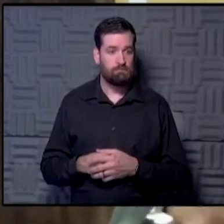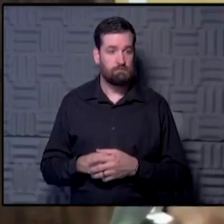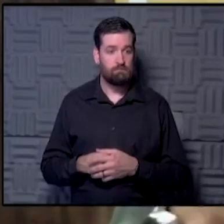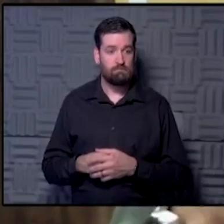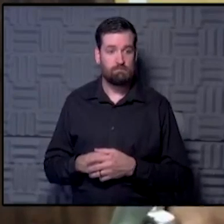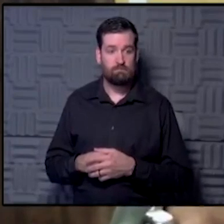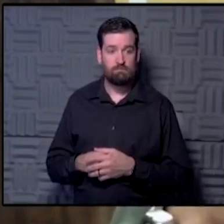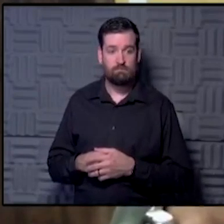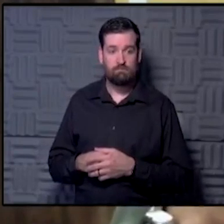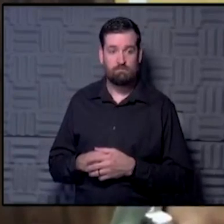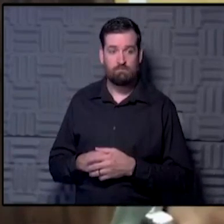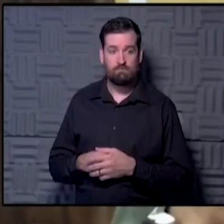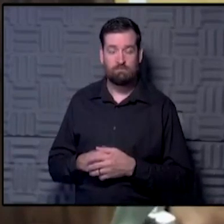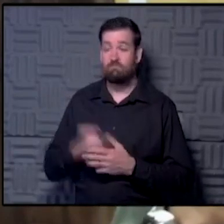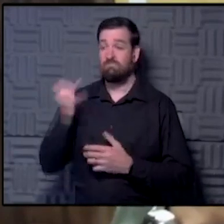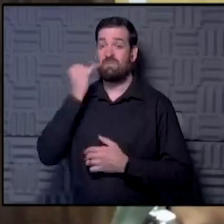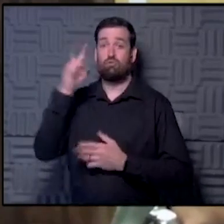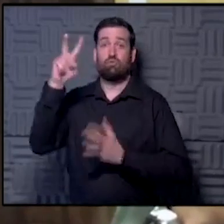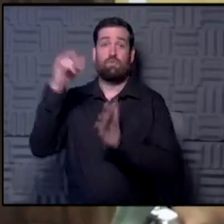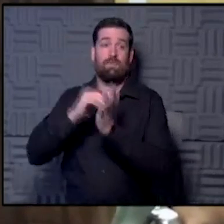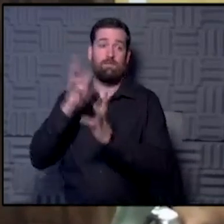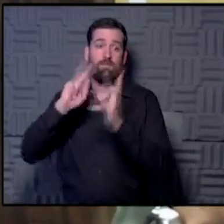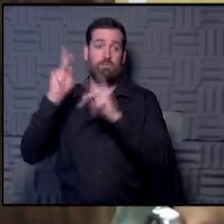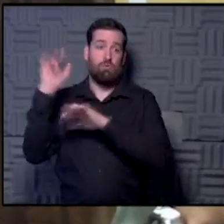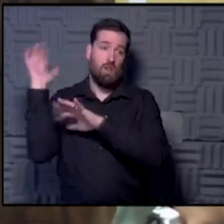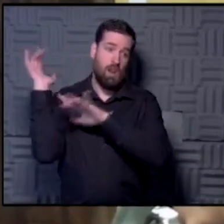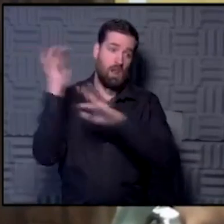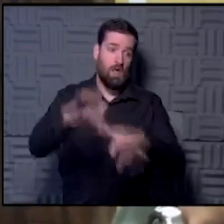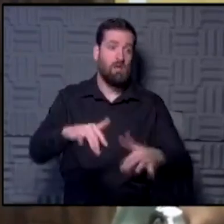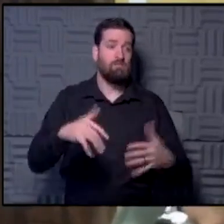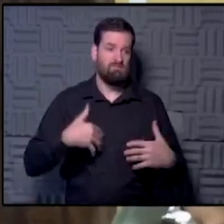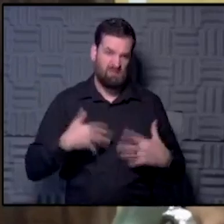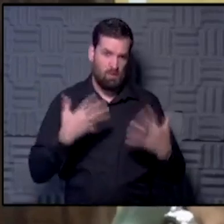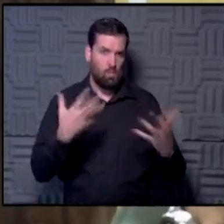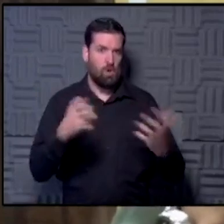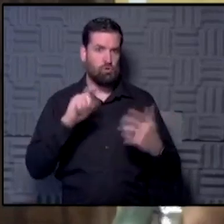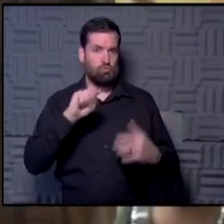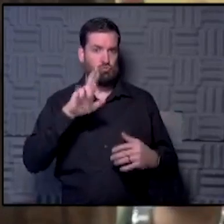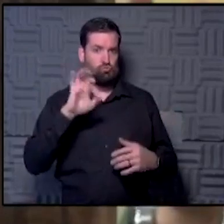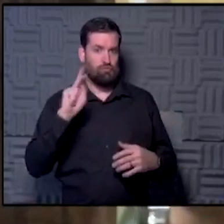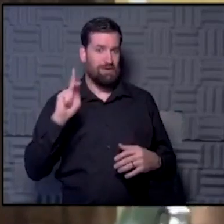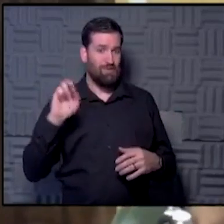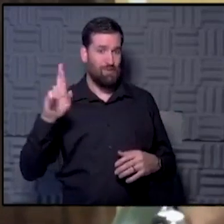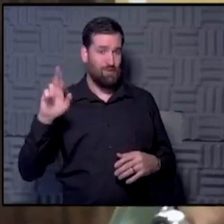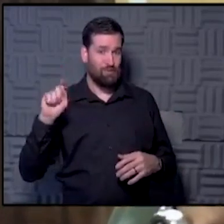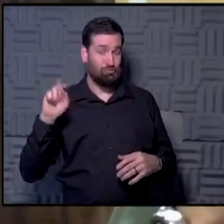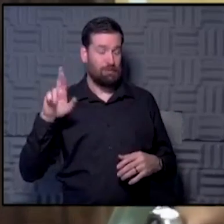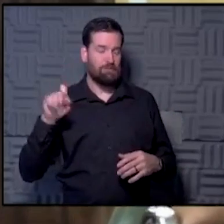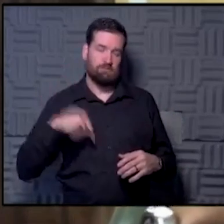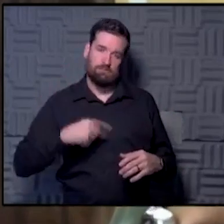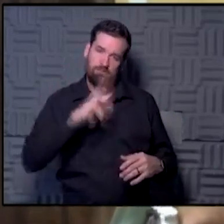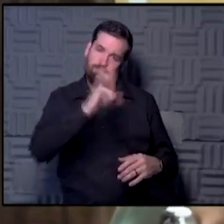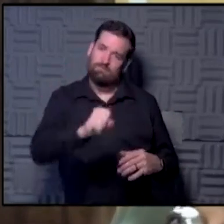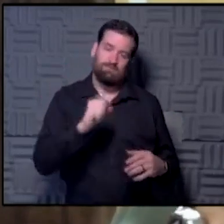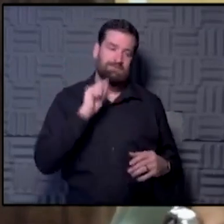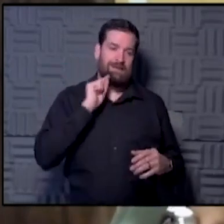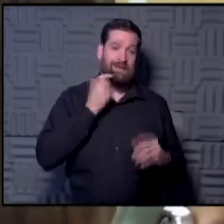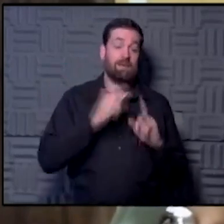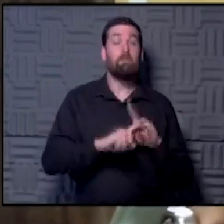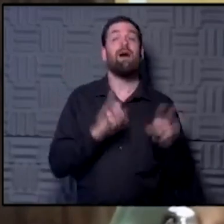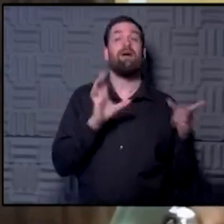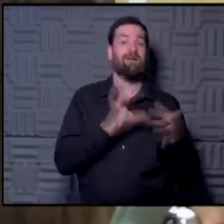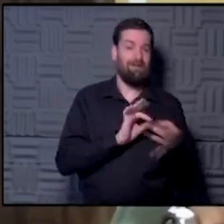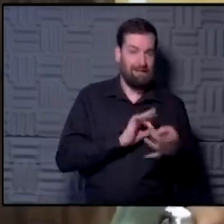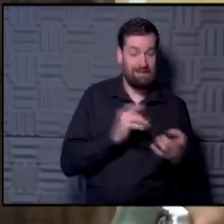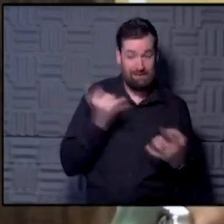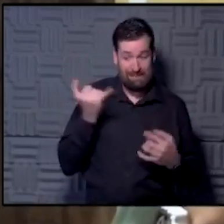If 2,000 come into a neighborhood for trick-or-treating, that's probably where I would want to trick-or-treat. But I don't know. I'm all about candy. But that said, I don't know that this